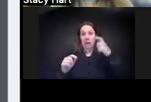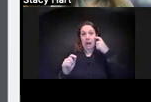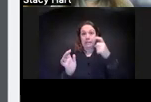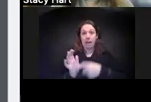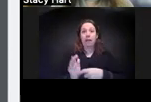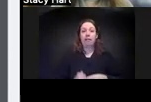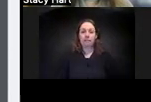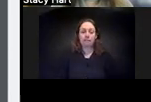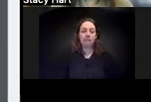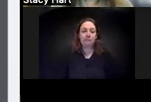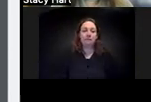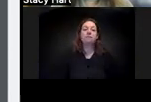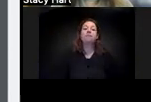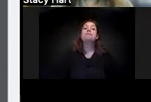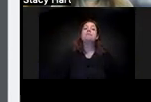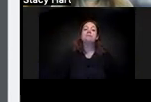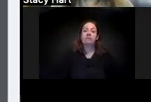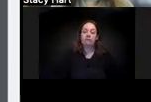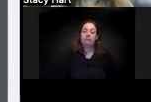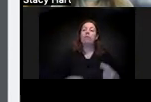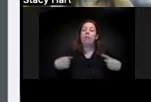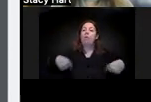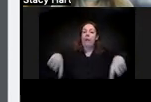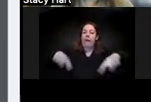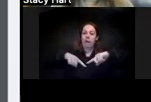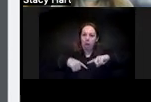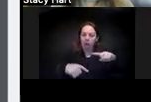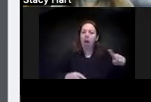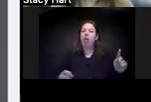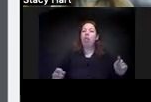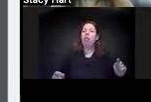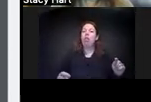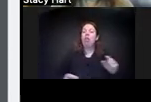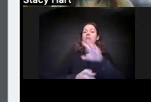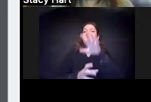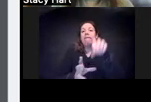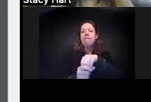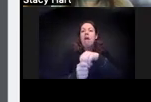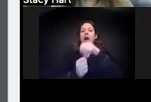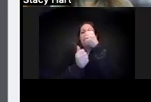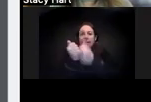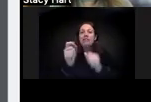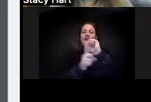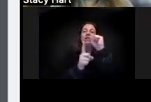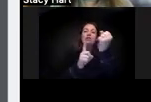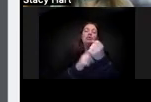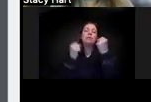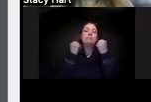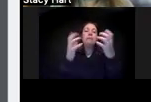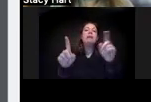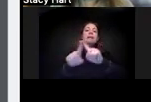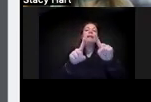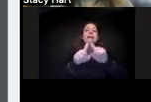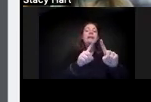We all come to every situation with multiple identities, female, male,